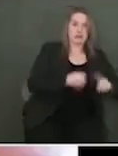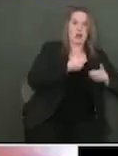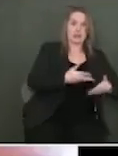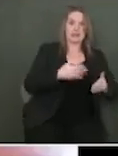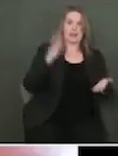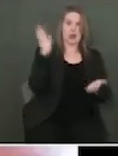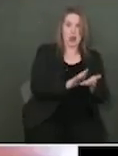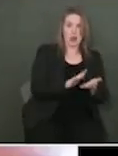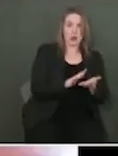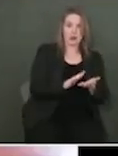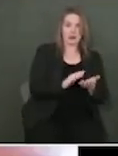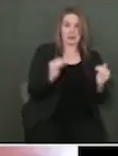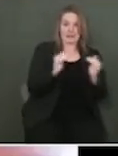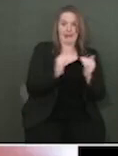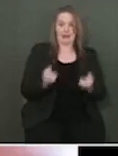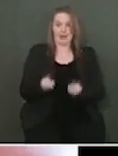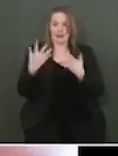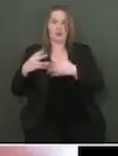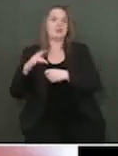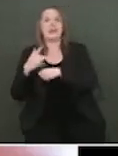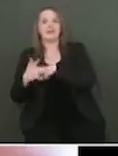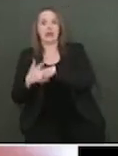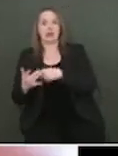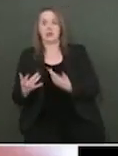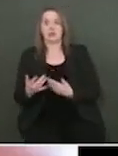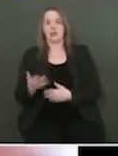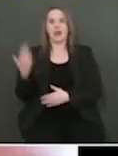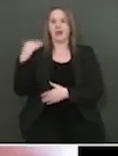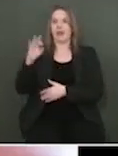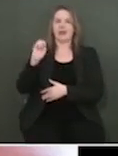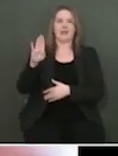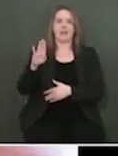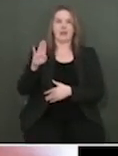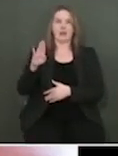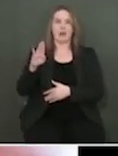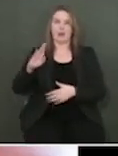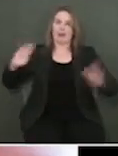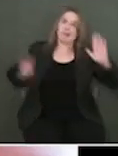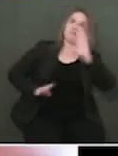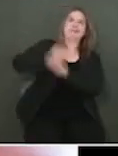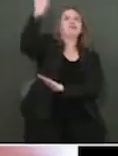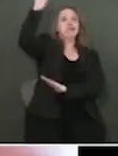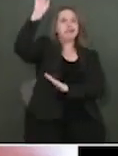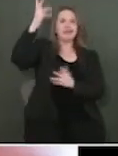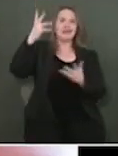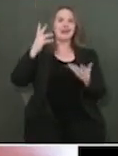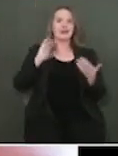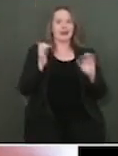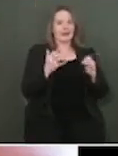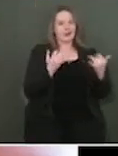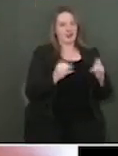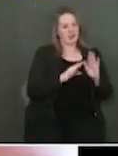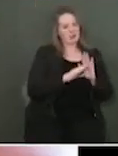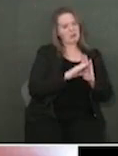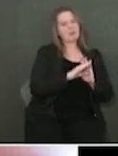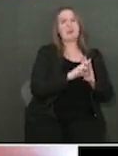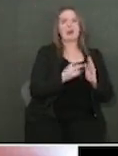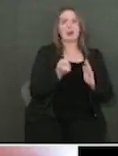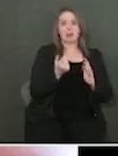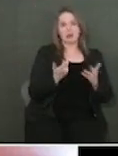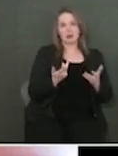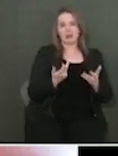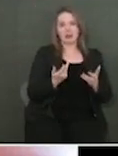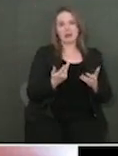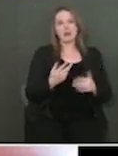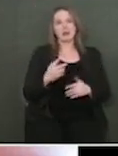supply. The last February's event would have blown this projection out of the water had we had all